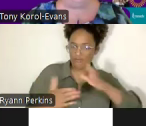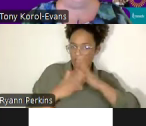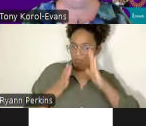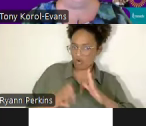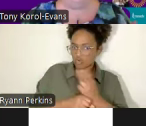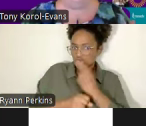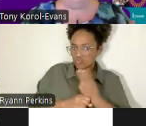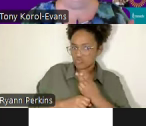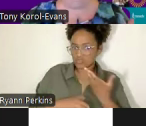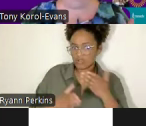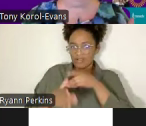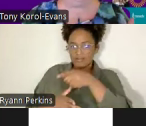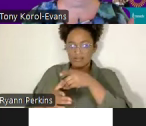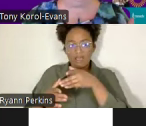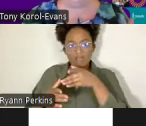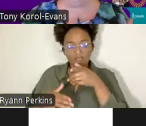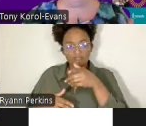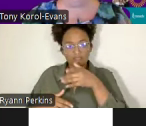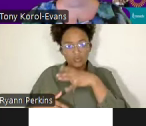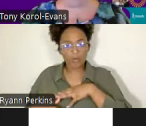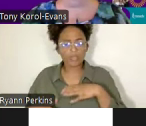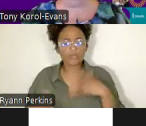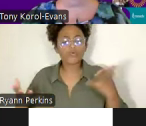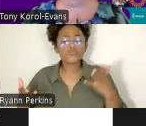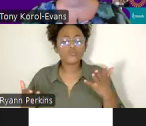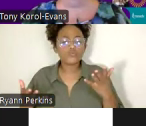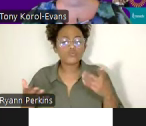there? What were some of the tactics?